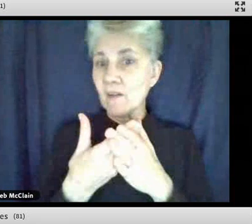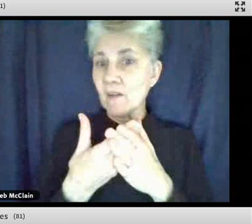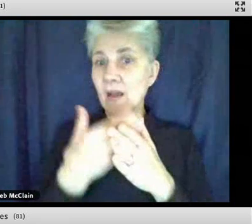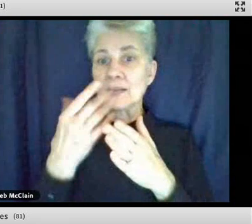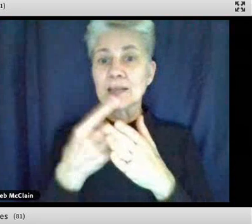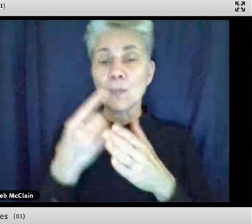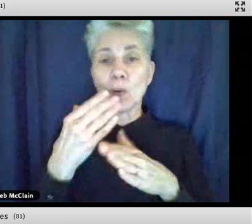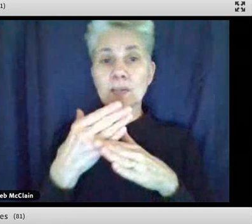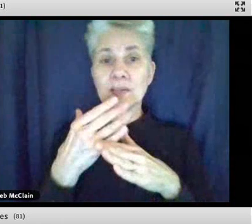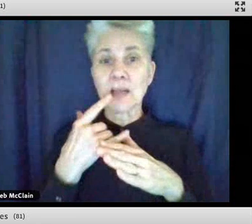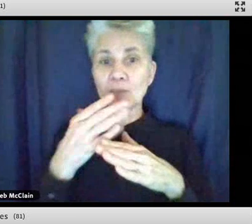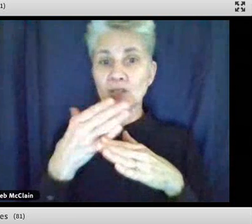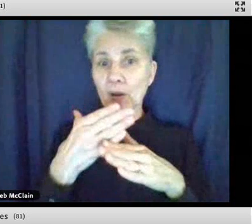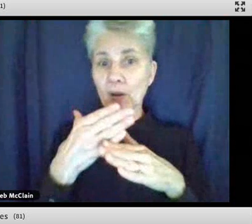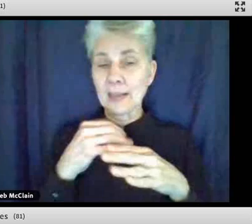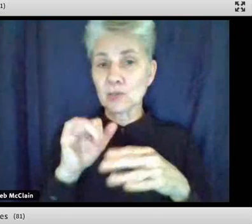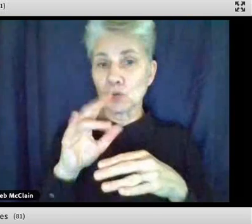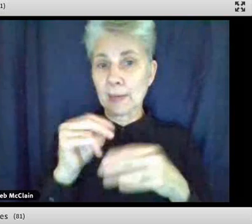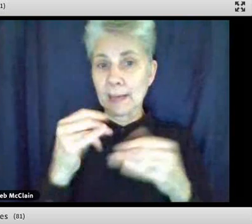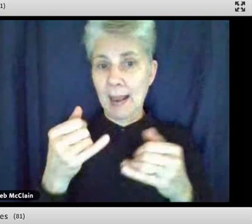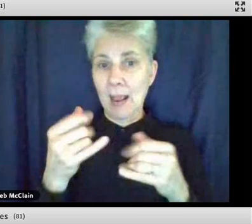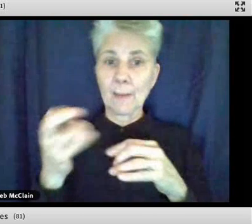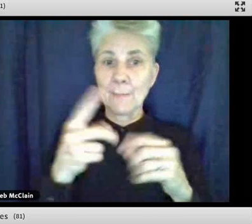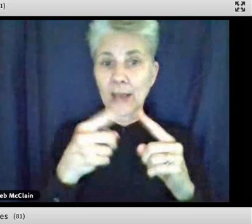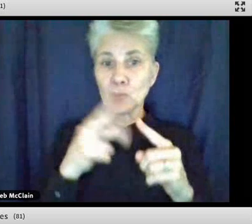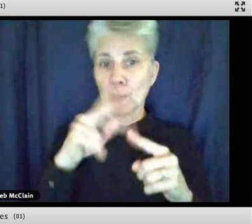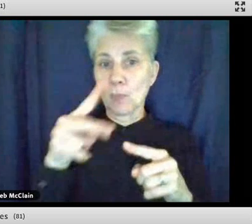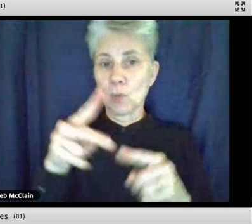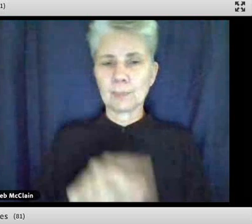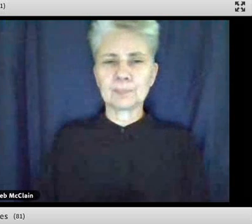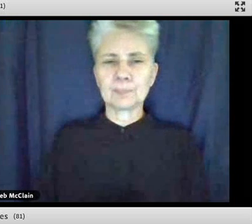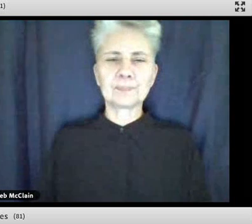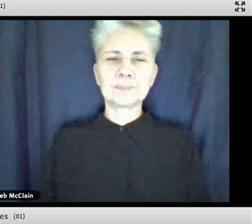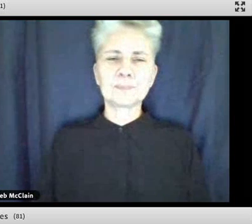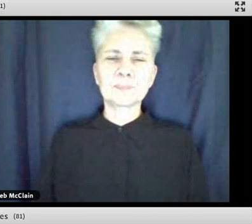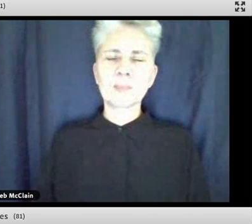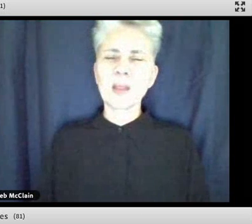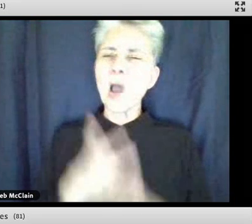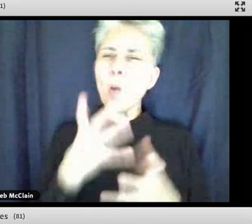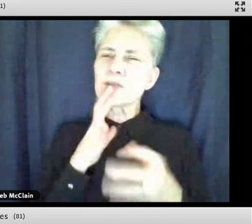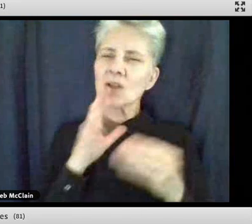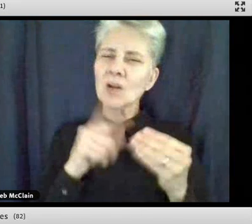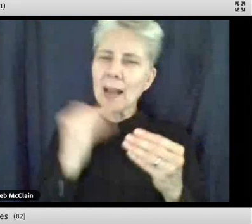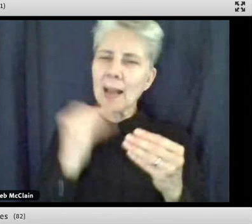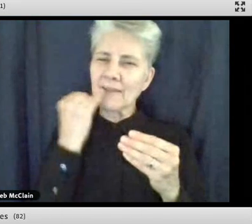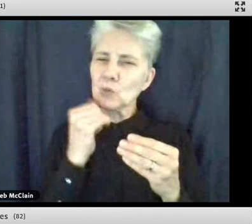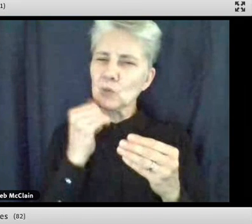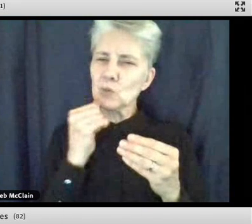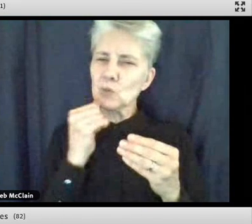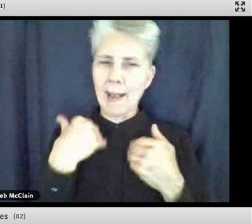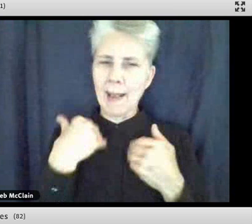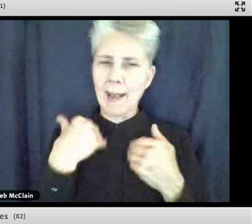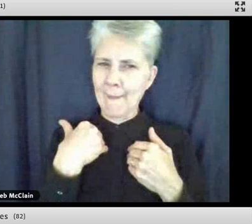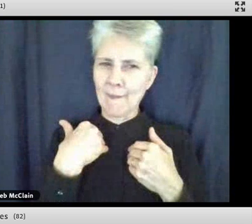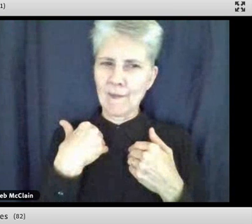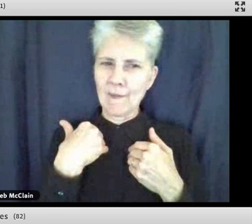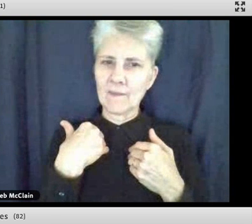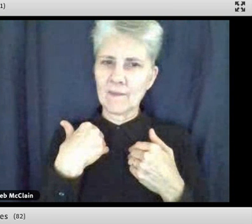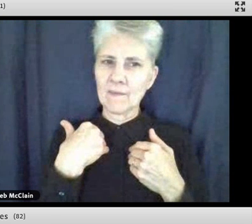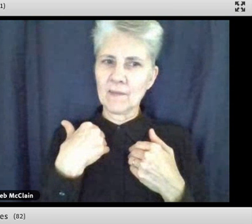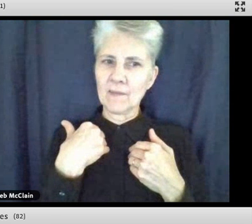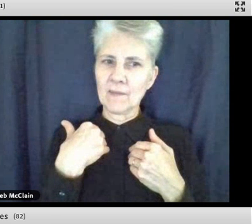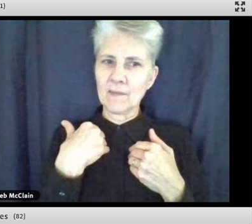get back to the PowerPoint because I want to talk about what happens if you don't have automated help. Then we have to go